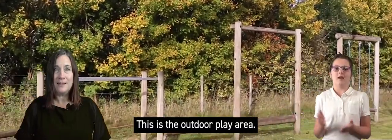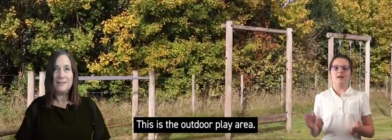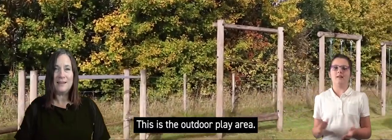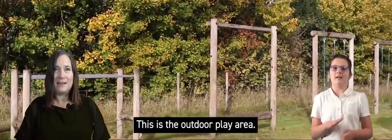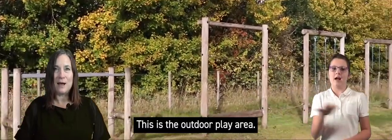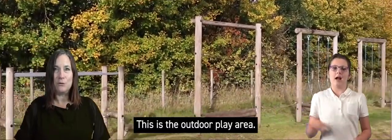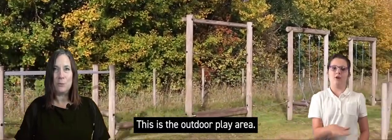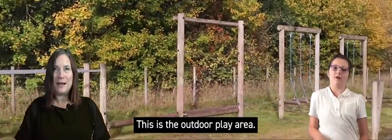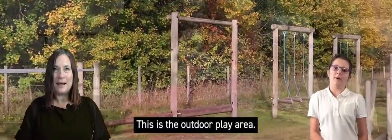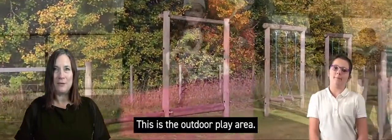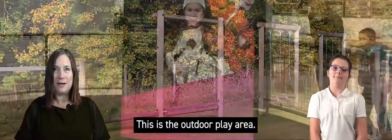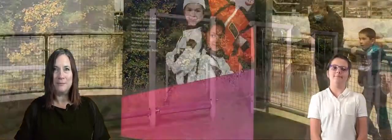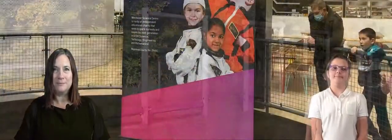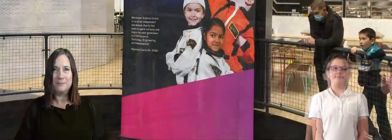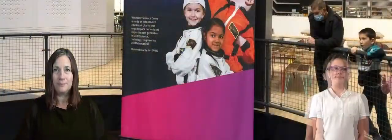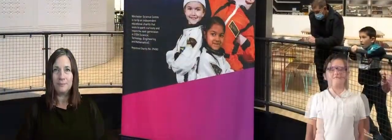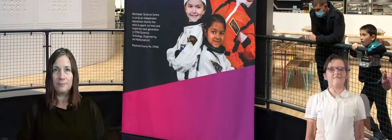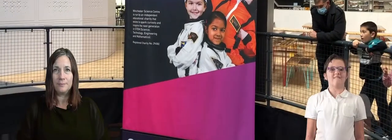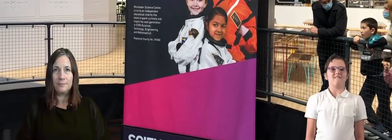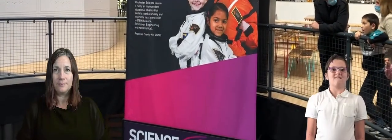This is the outdoor play area.